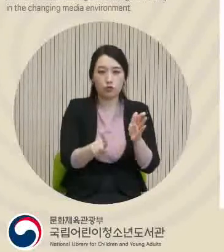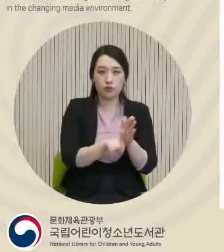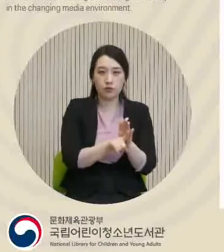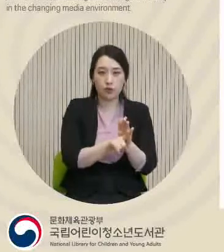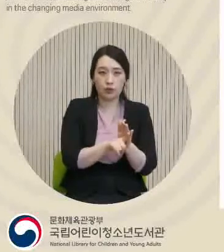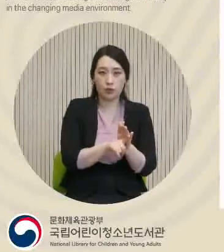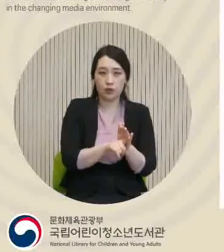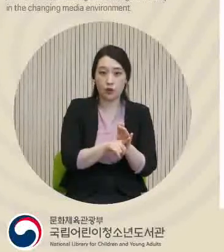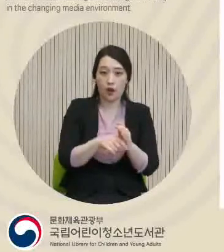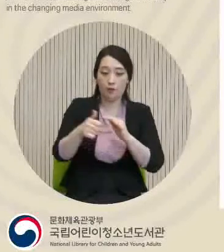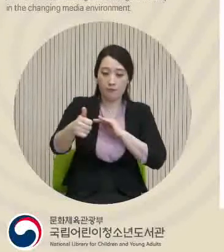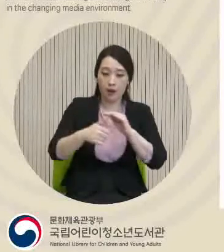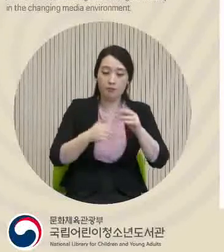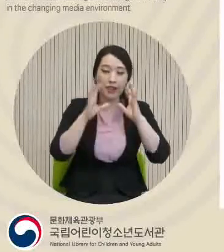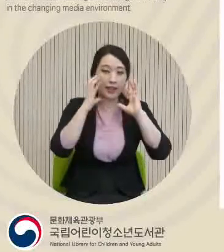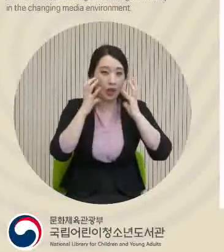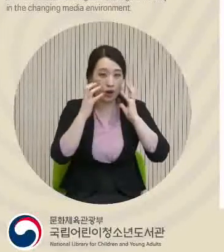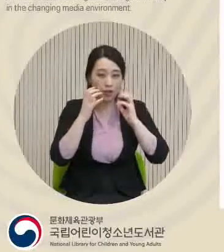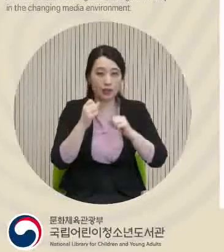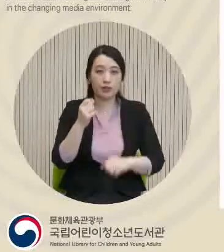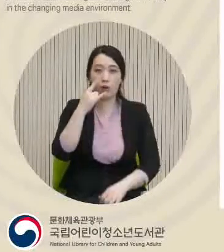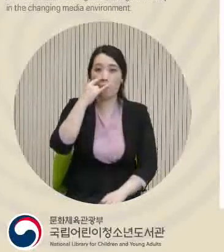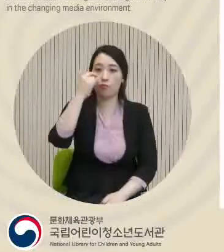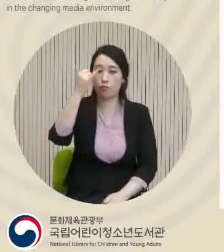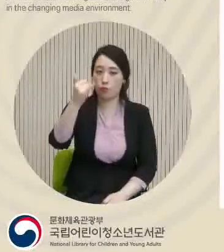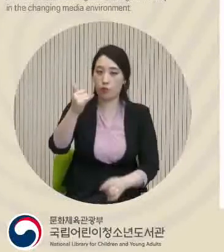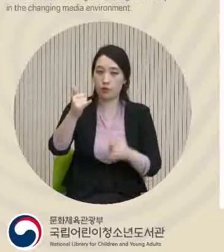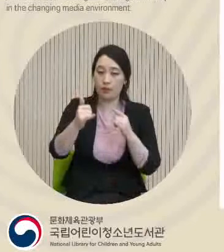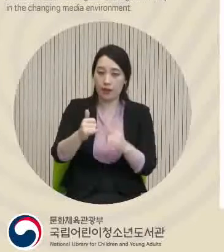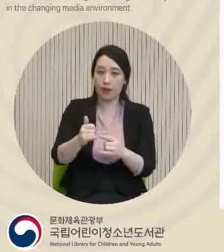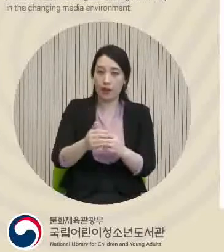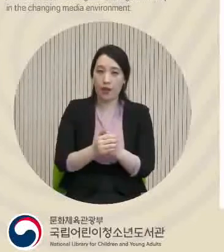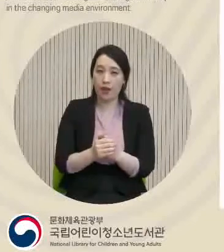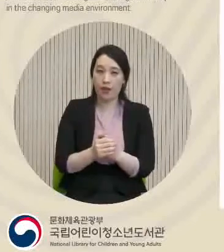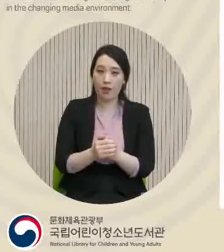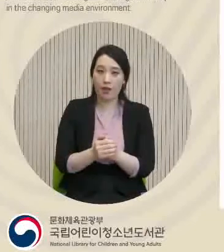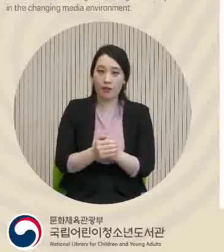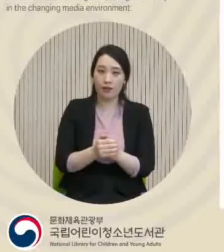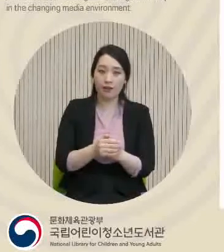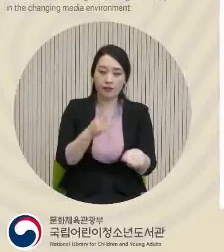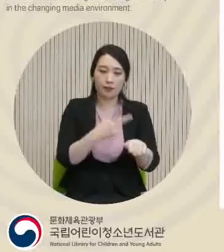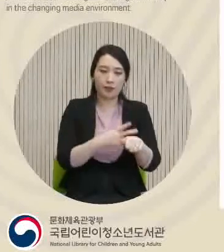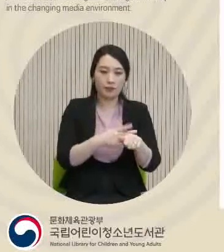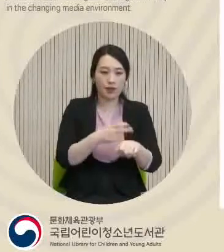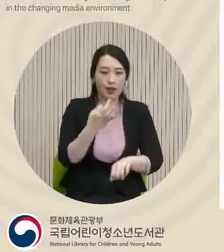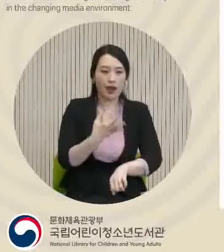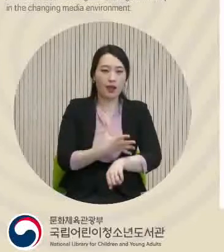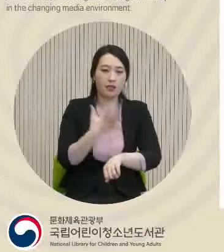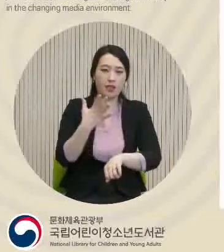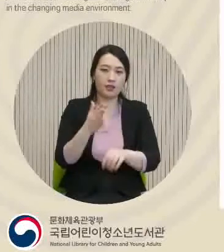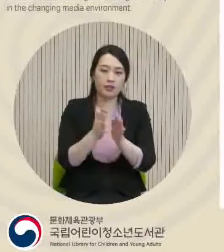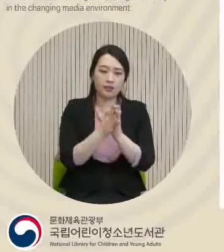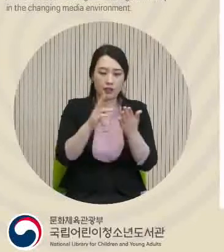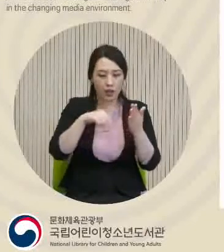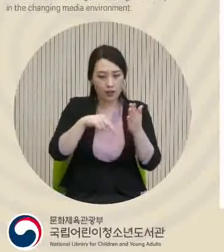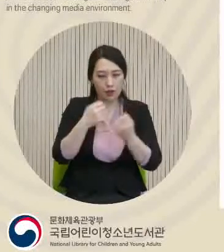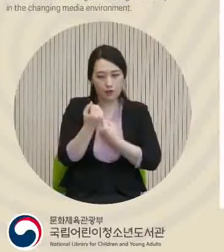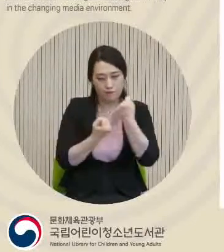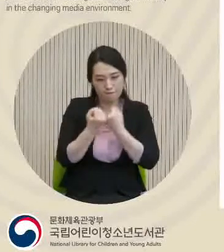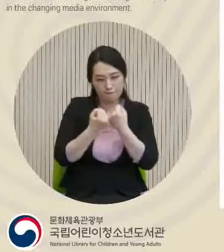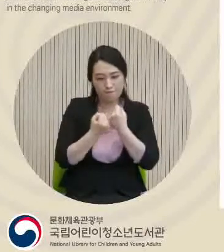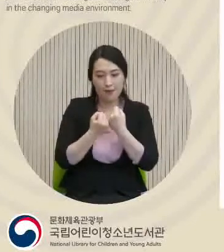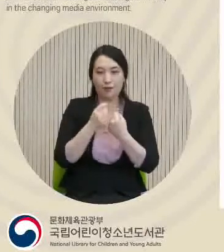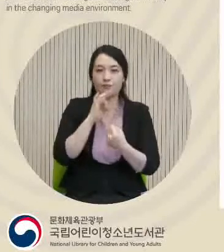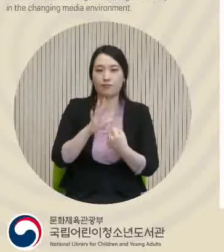To lend books, children visited schools, and the librarian teachers simply